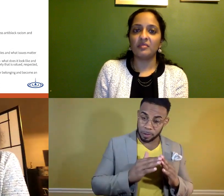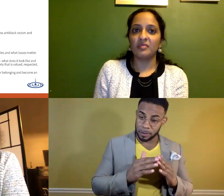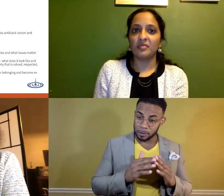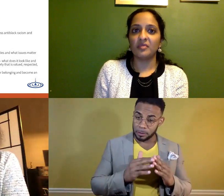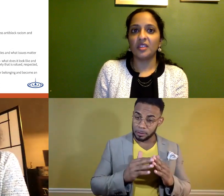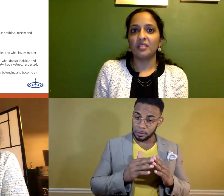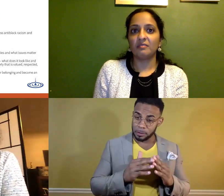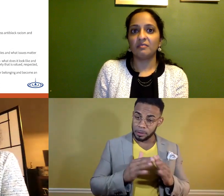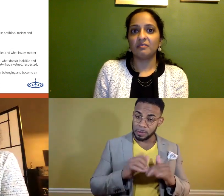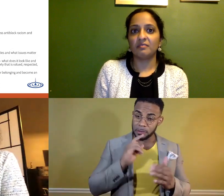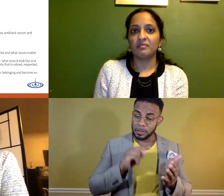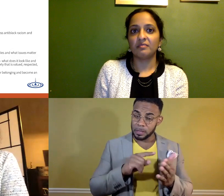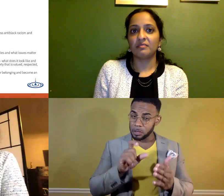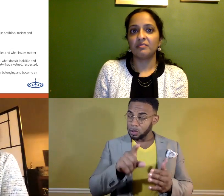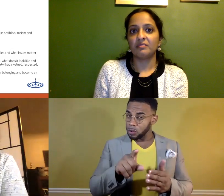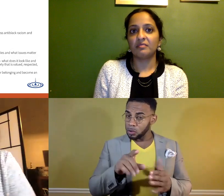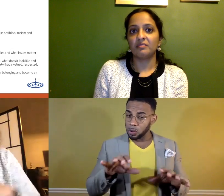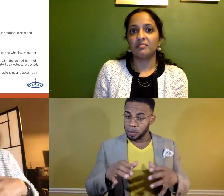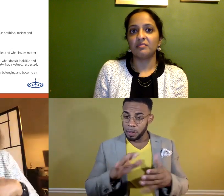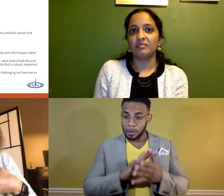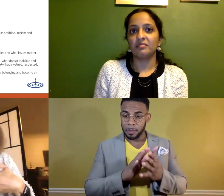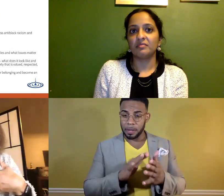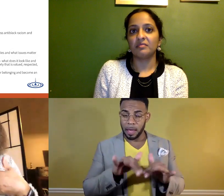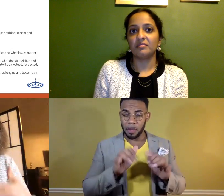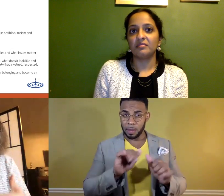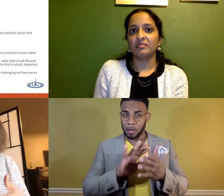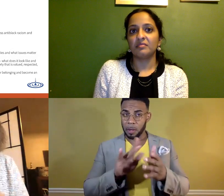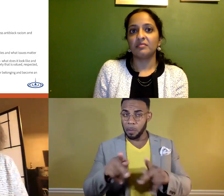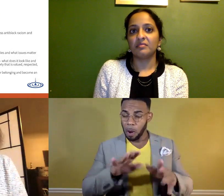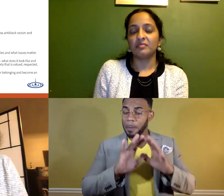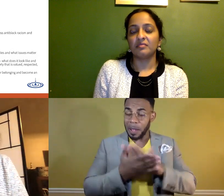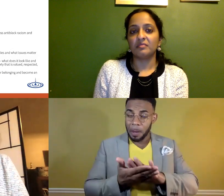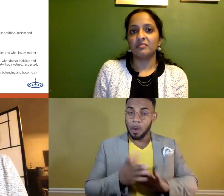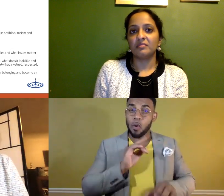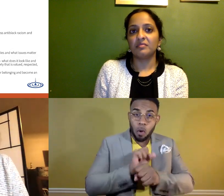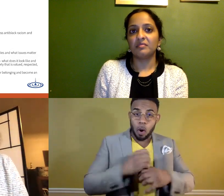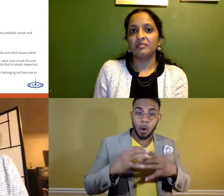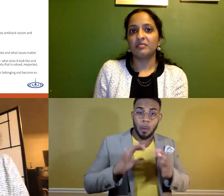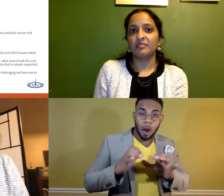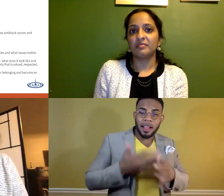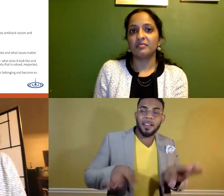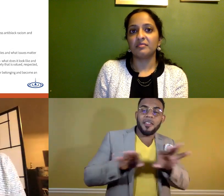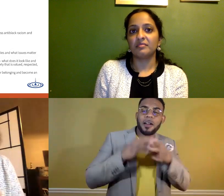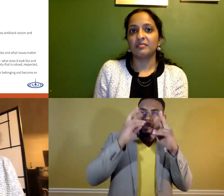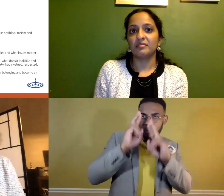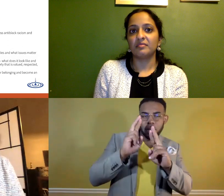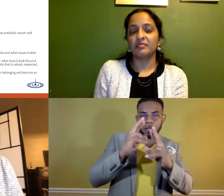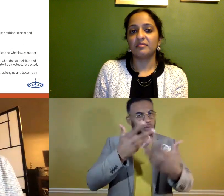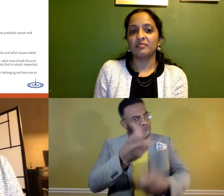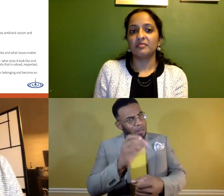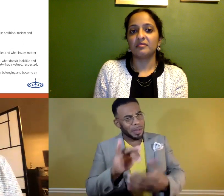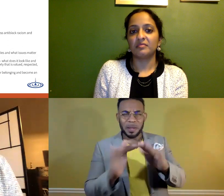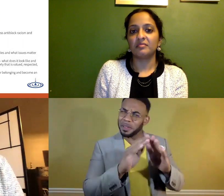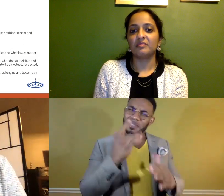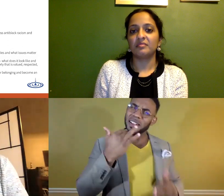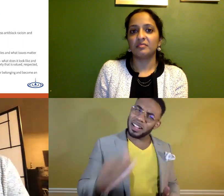How can the party become a party that is valued and respected and trusted by